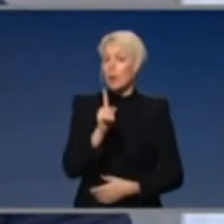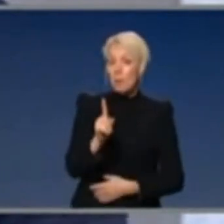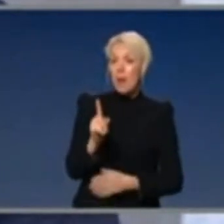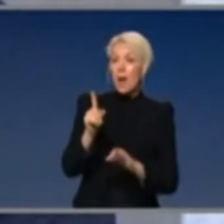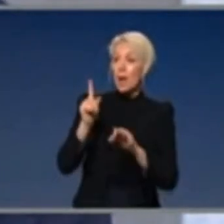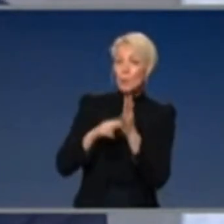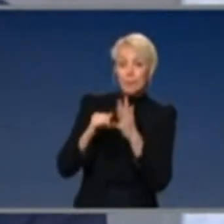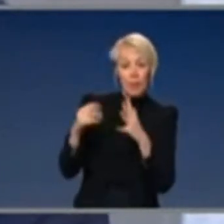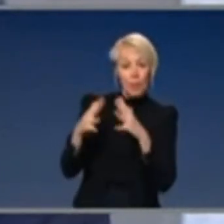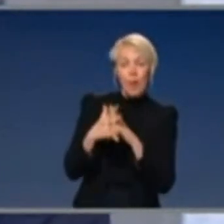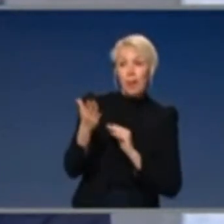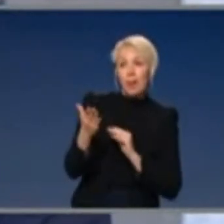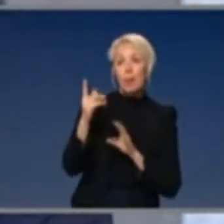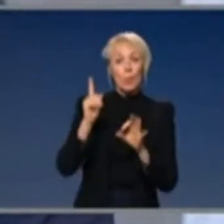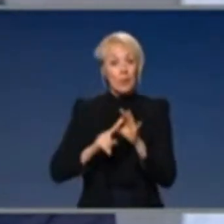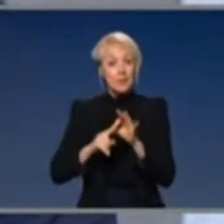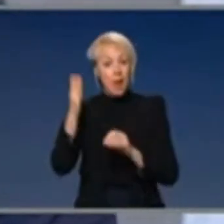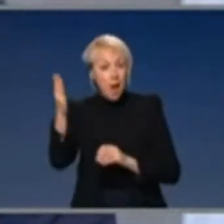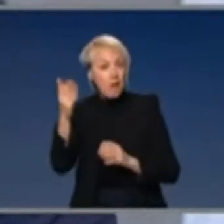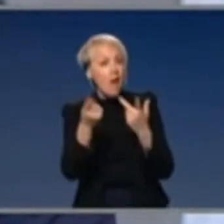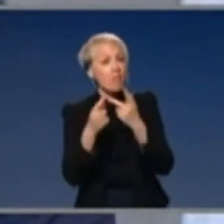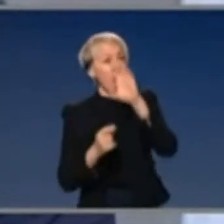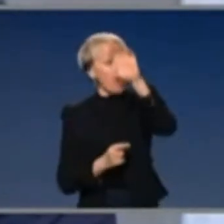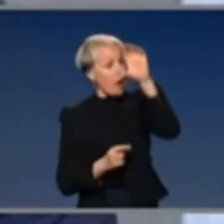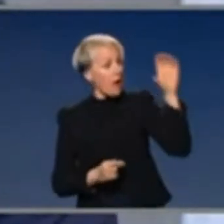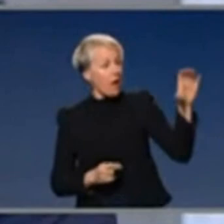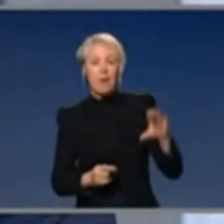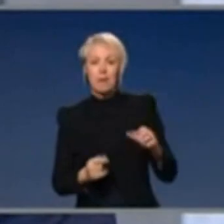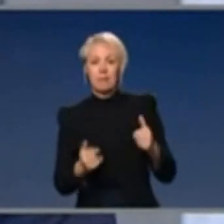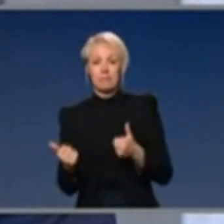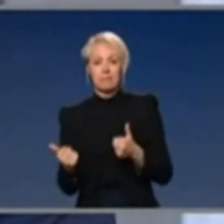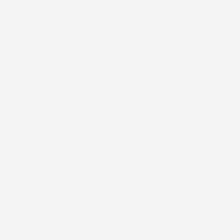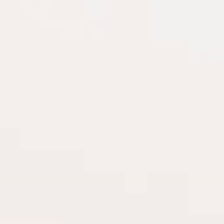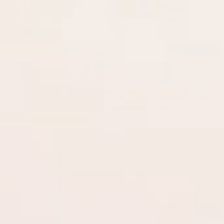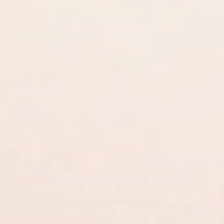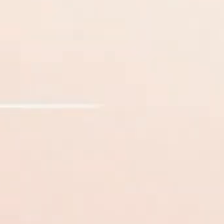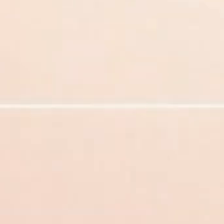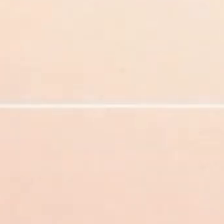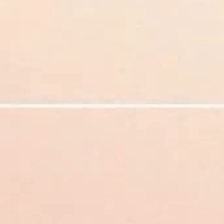Queensland and many other states and territories, well, they've been serving it back.